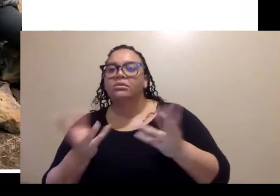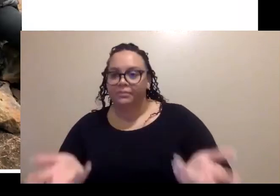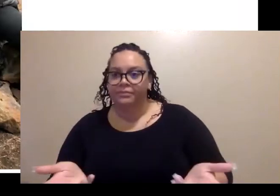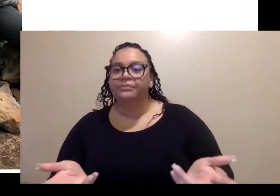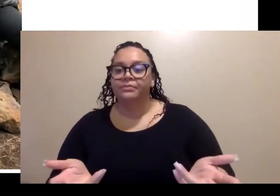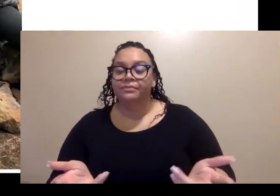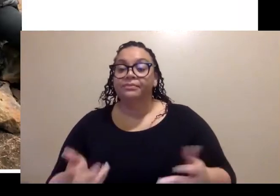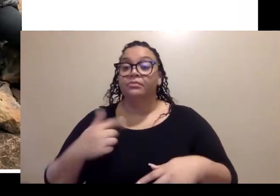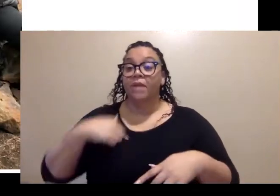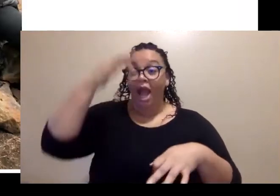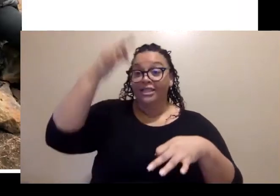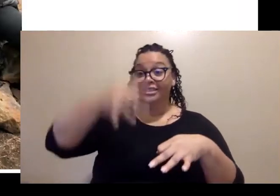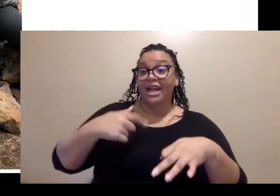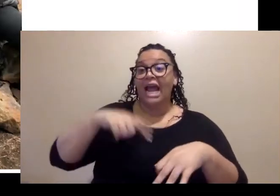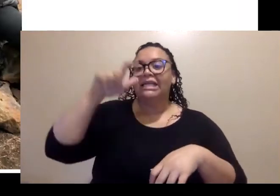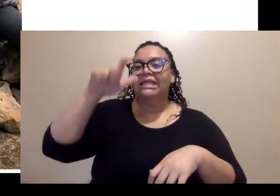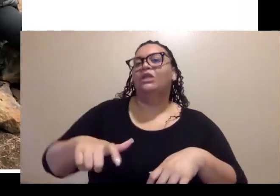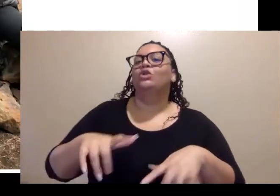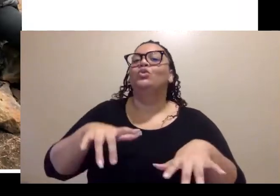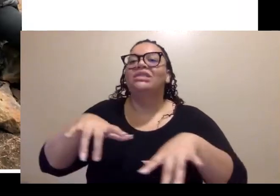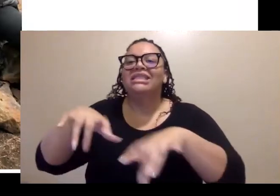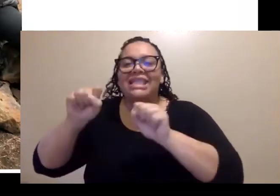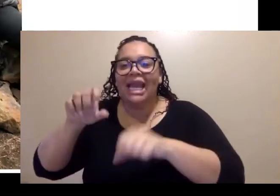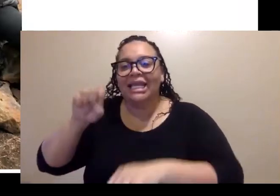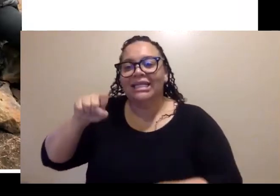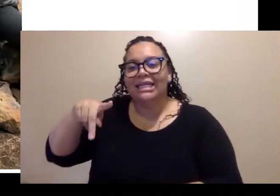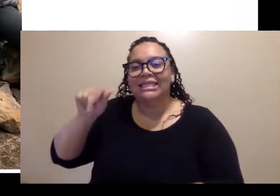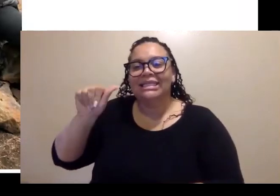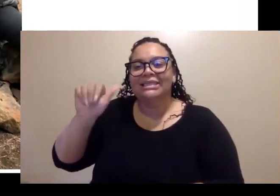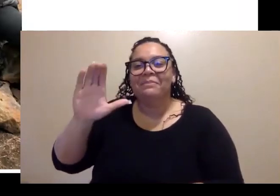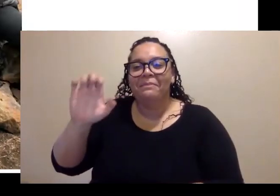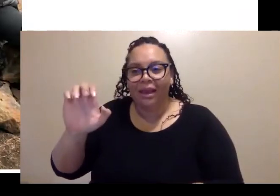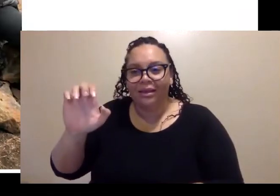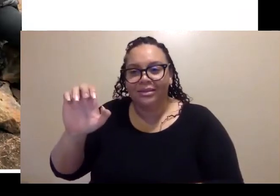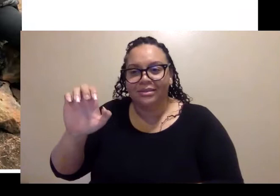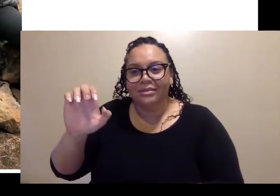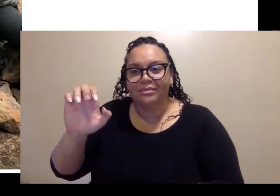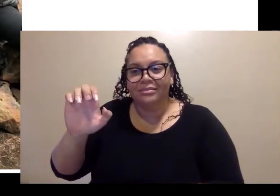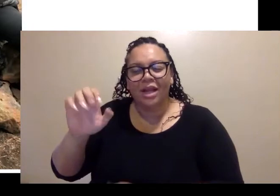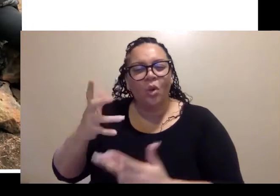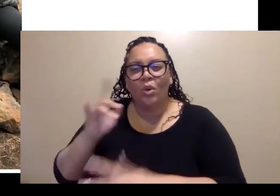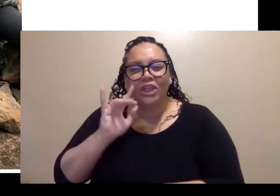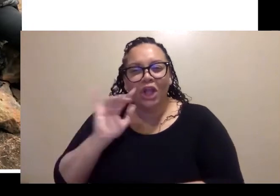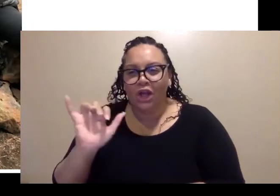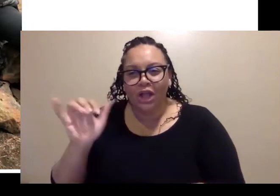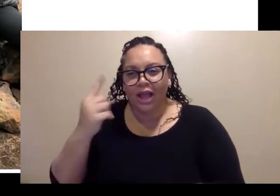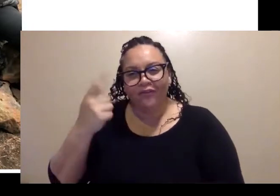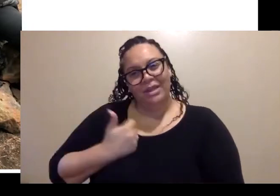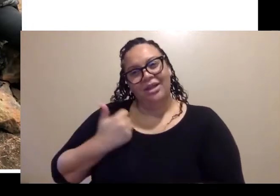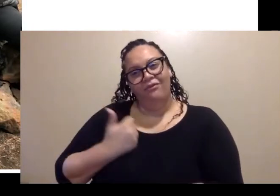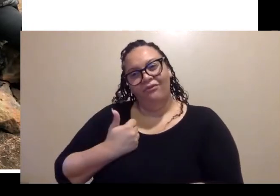I decided I need to take up space. And what does that space look like for myself?